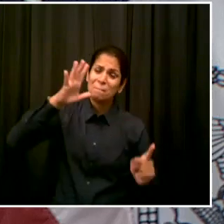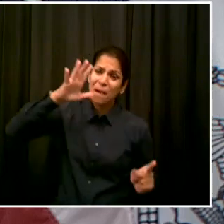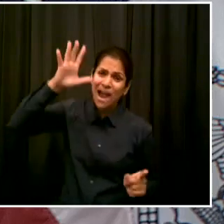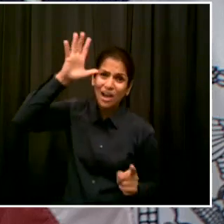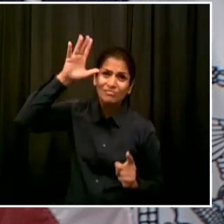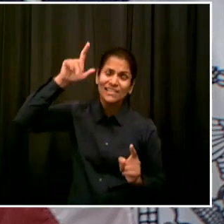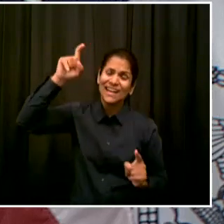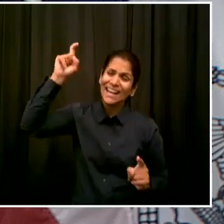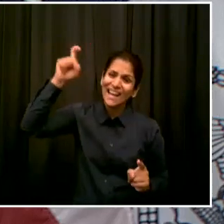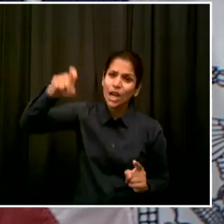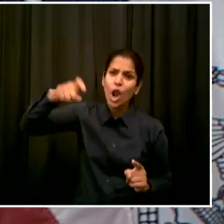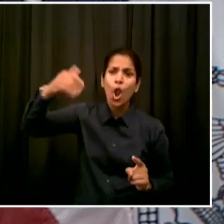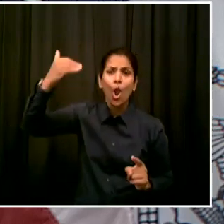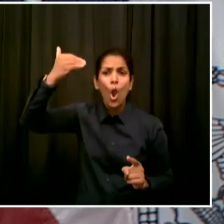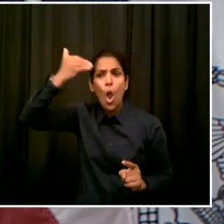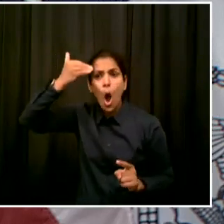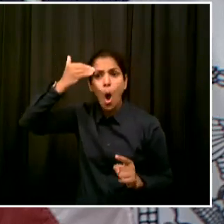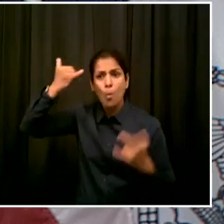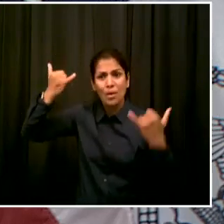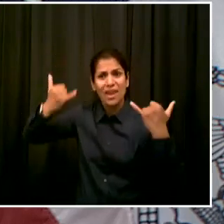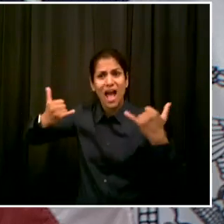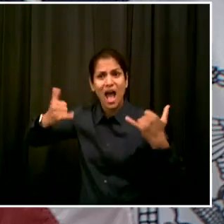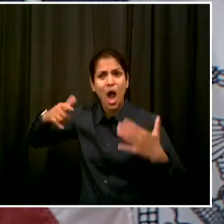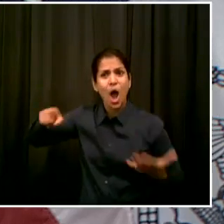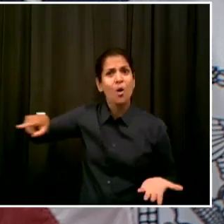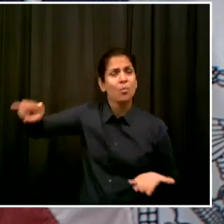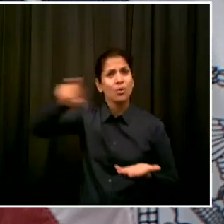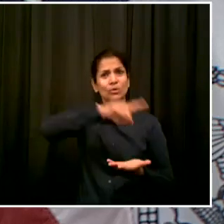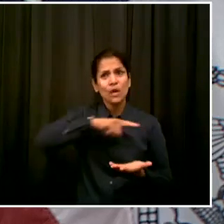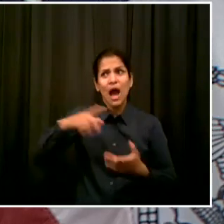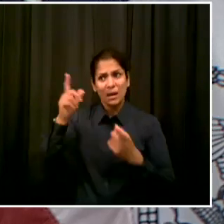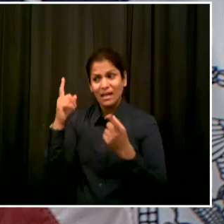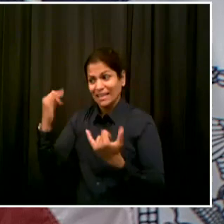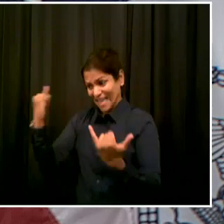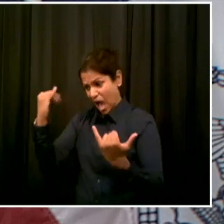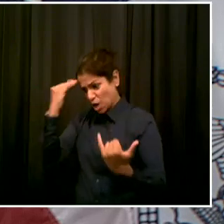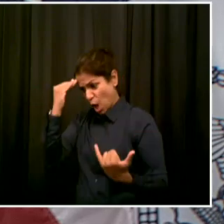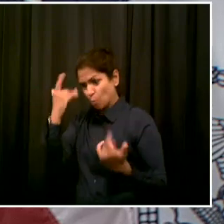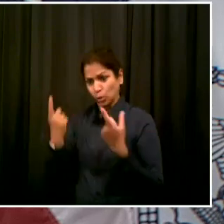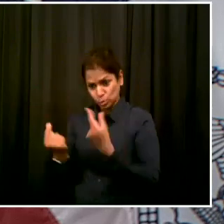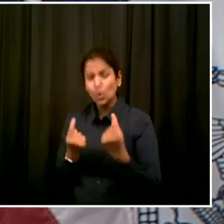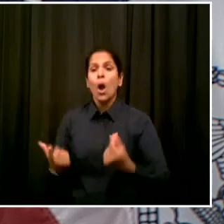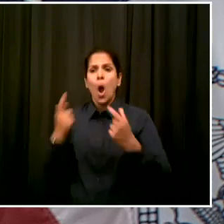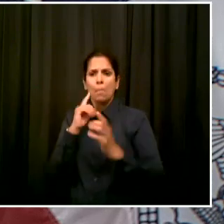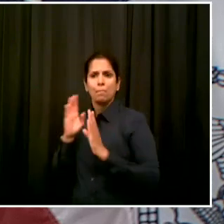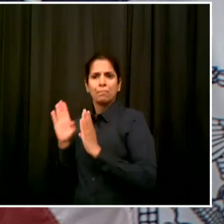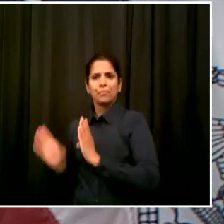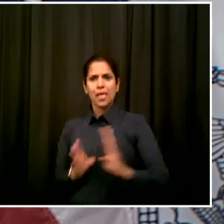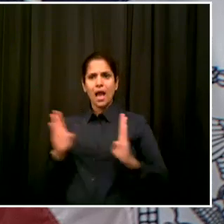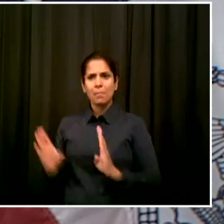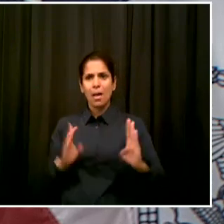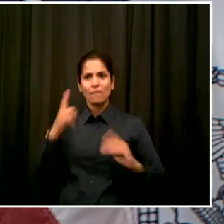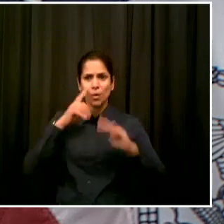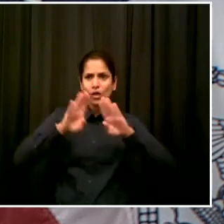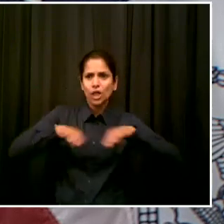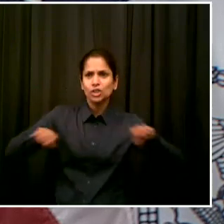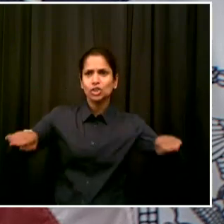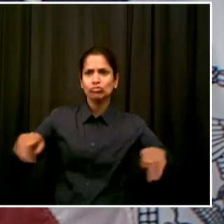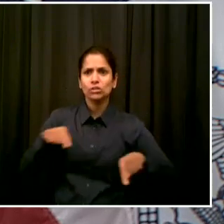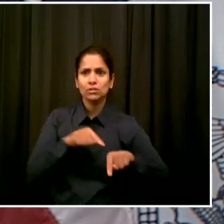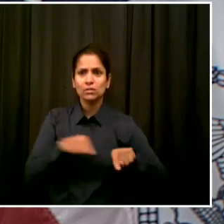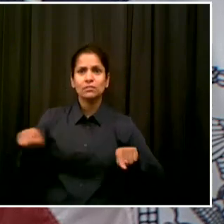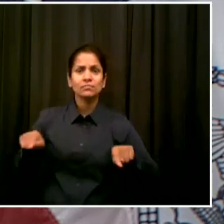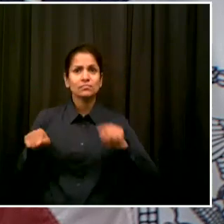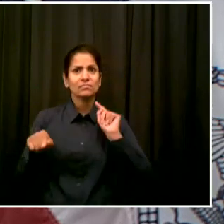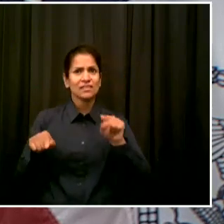ready. And we'll be ready in any situation. What we all need to know is exactly what the data tells us. Not only the